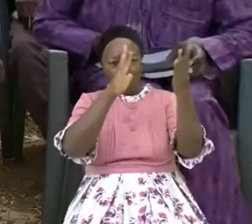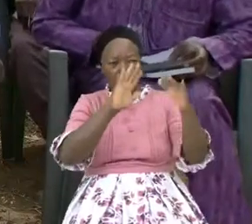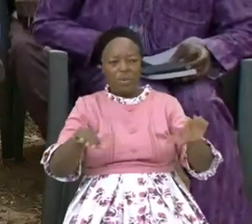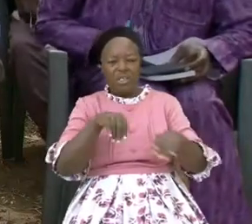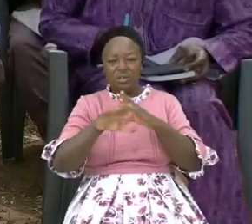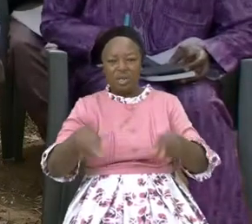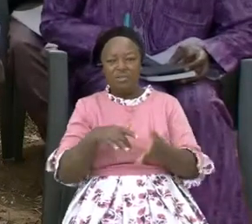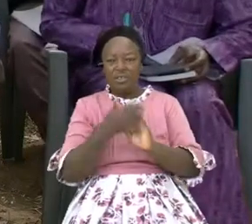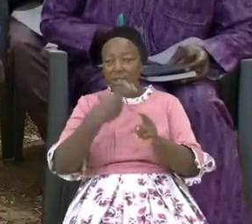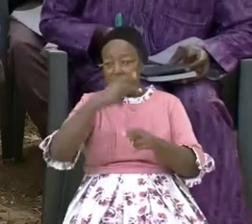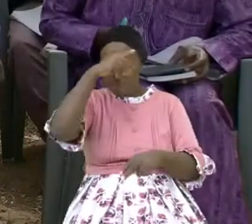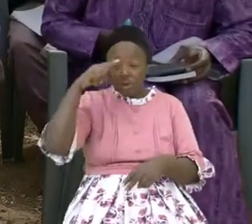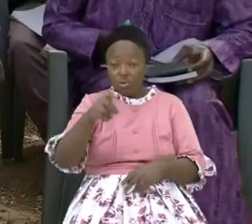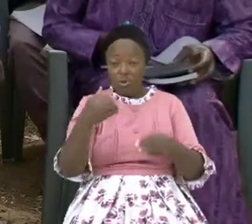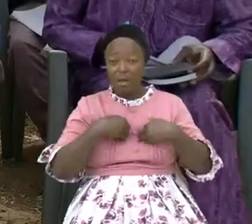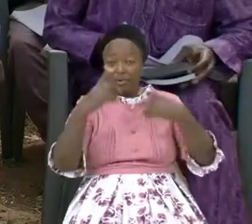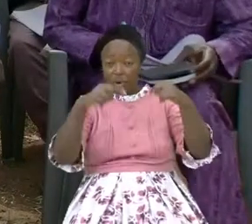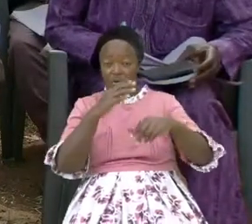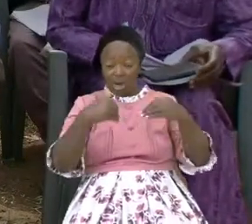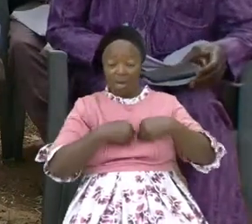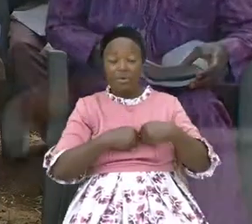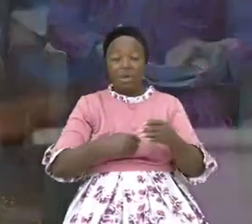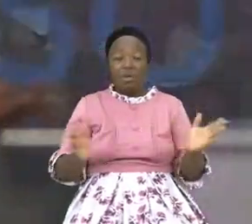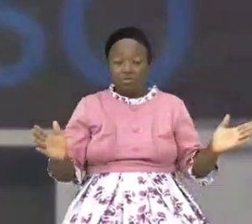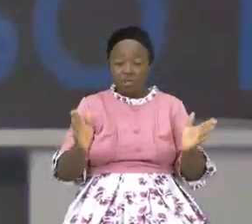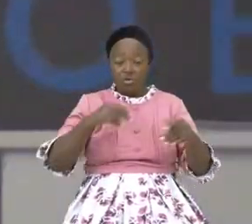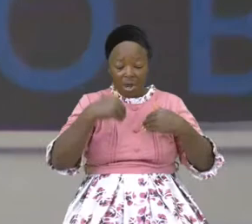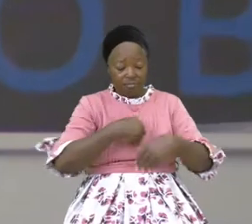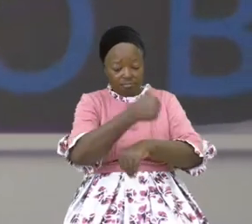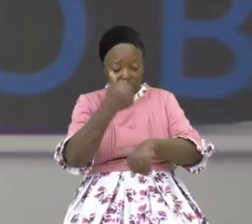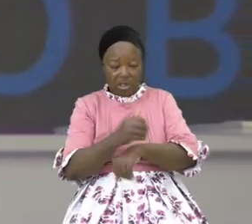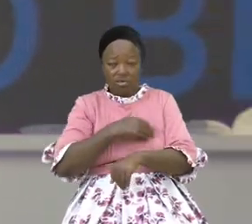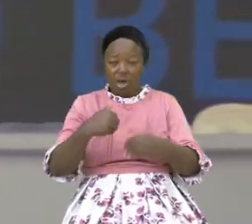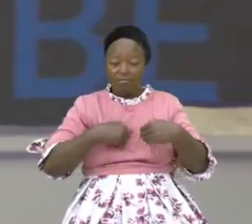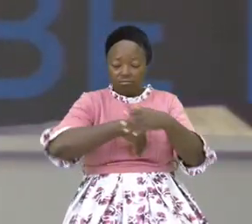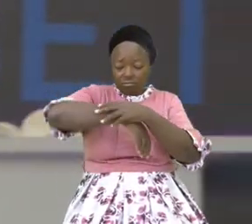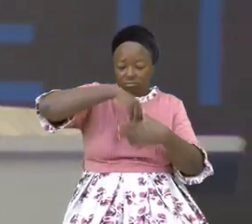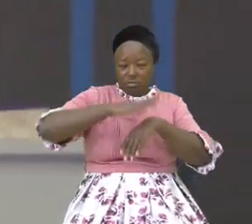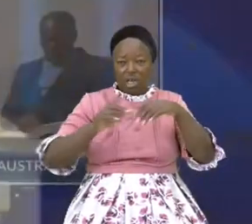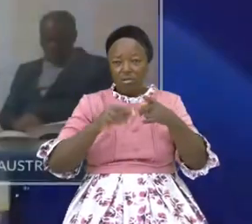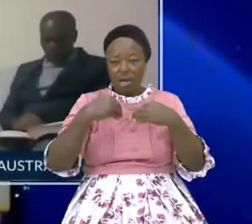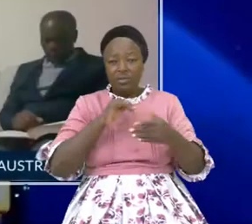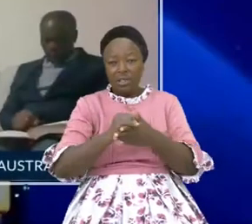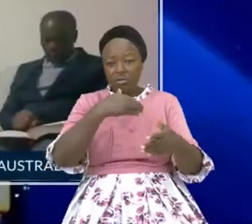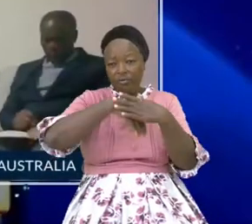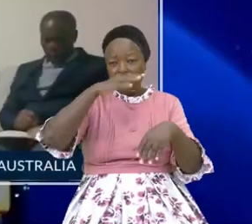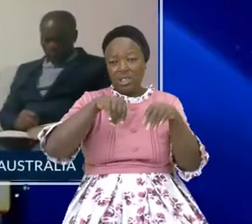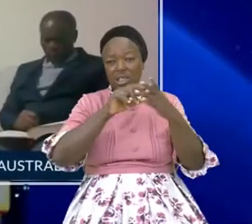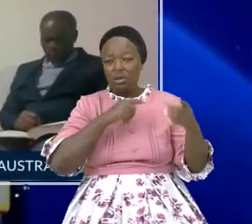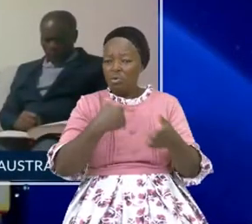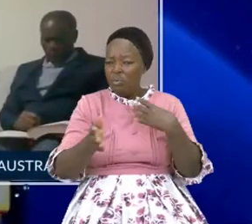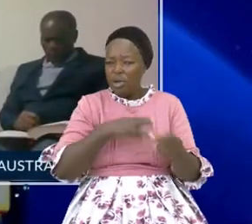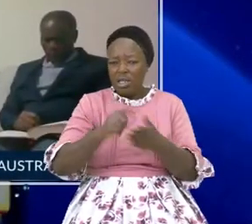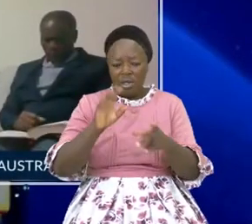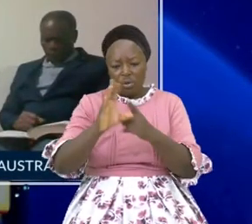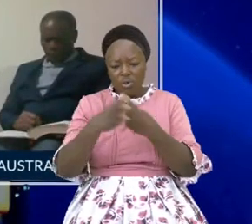have confirmation and you have consolation and you have comfort from the Lord. And no matter the condition in your body now,